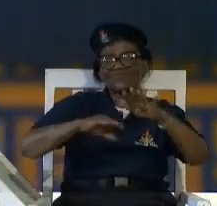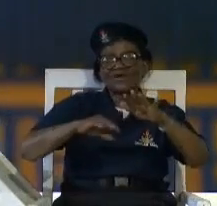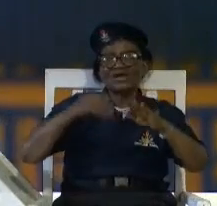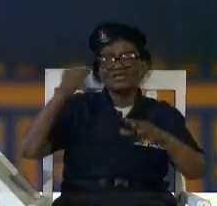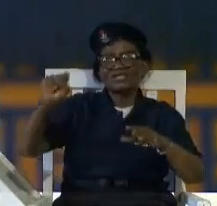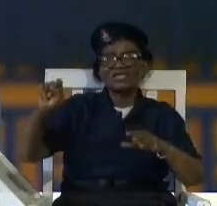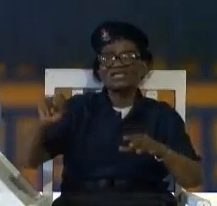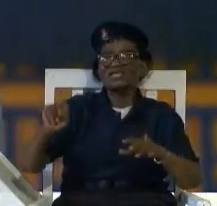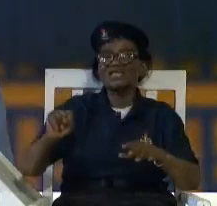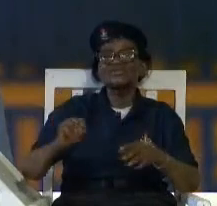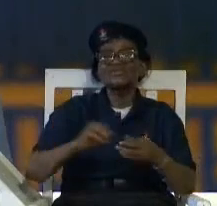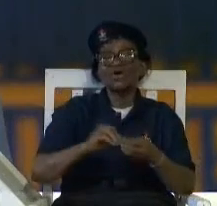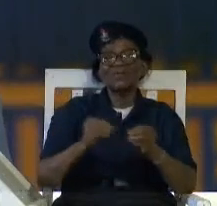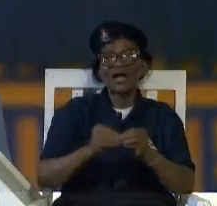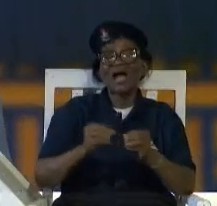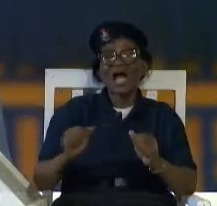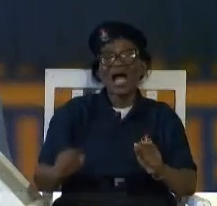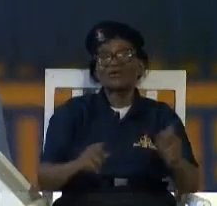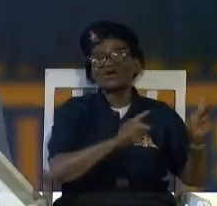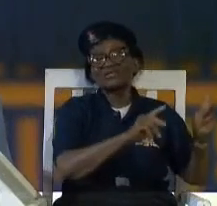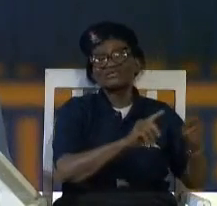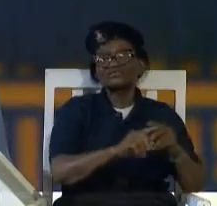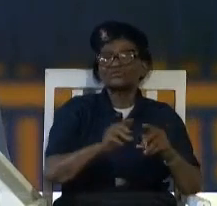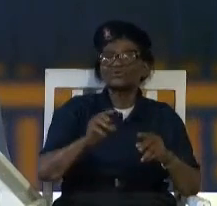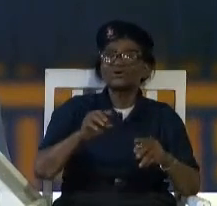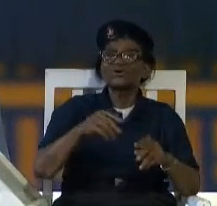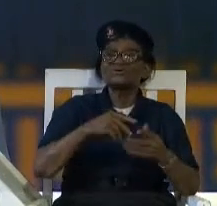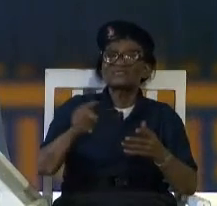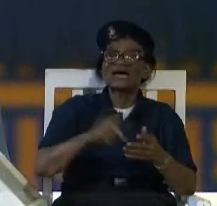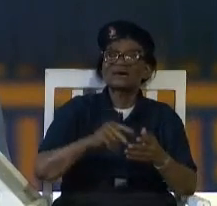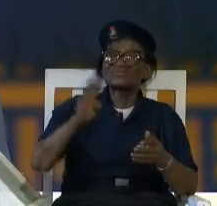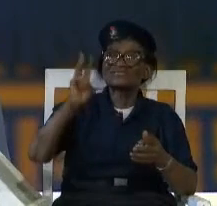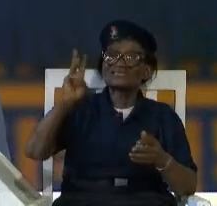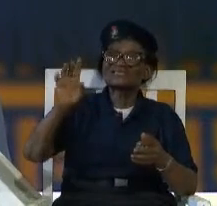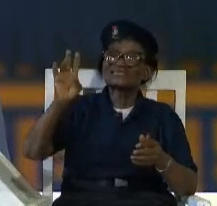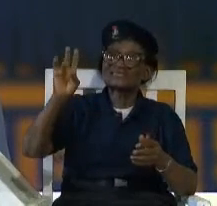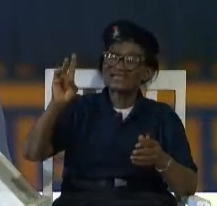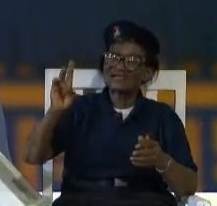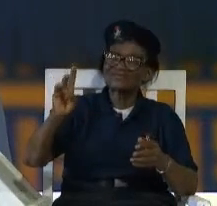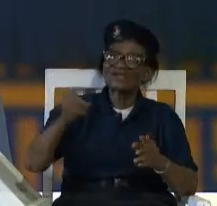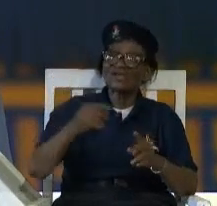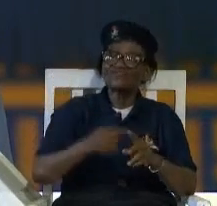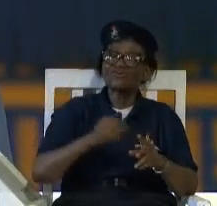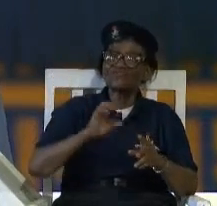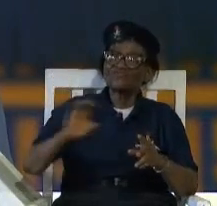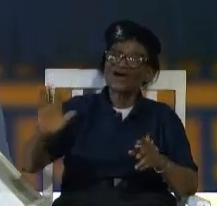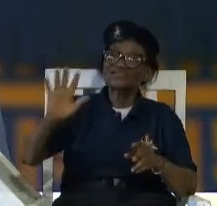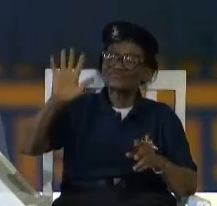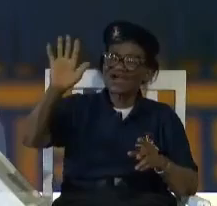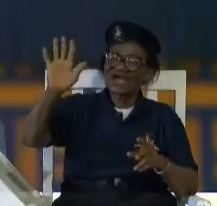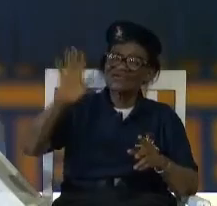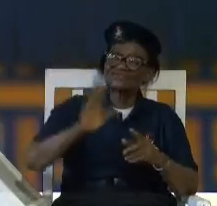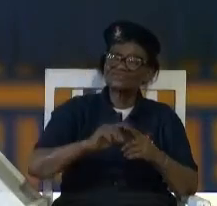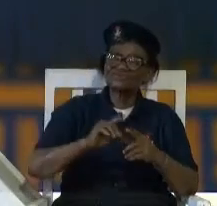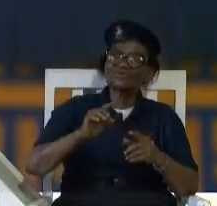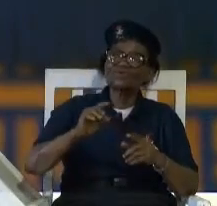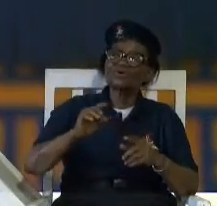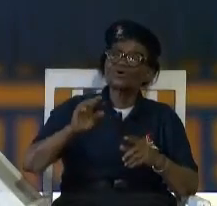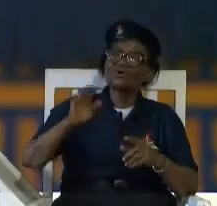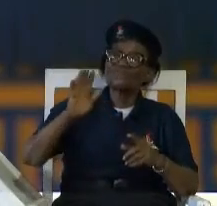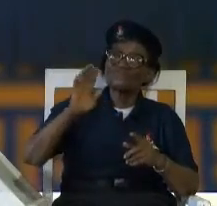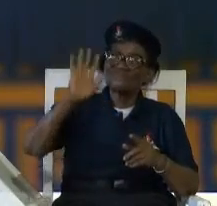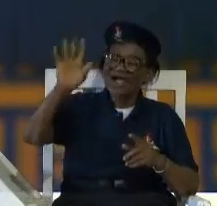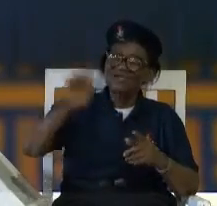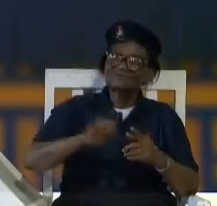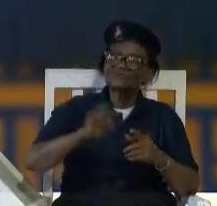According to Psalm 67, from verse 5 to 7, Psalm 67 from verse 5 to